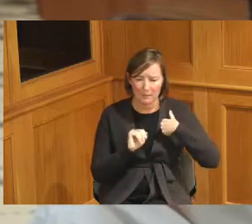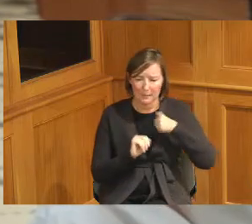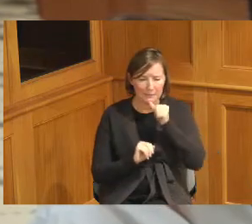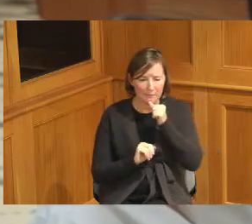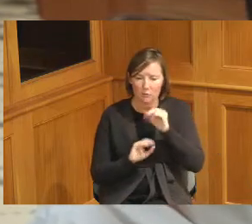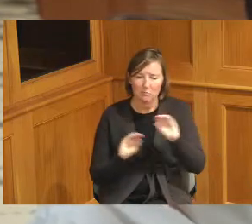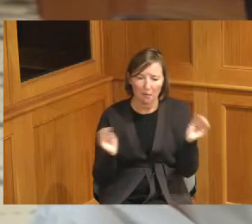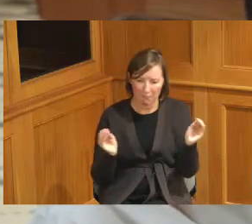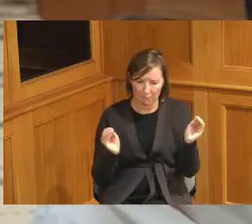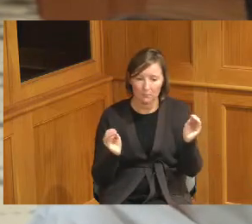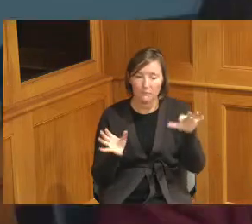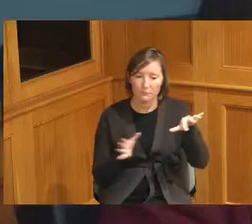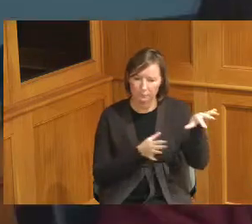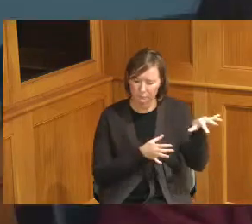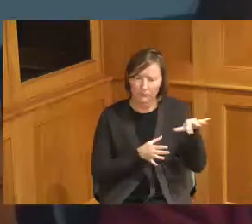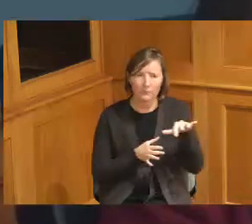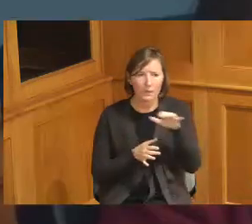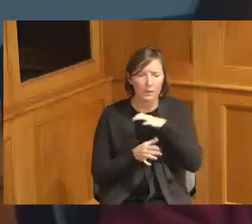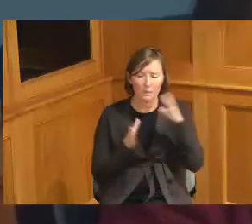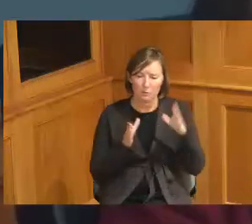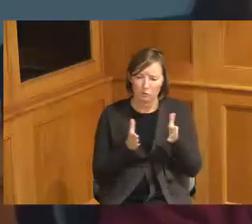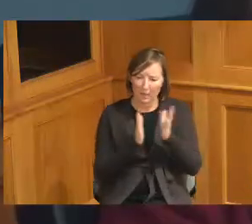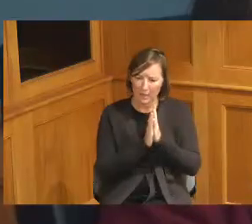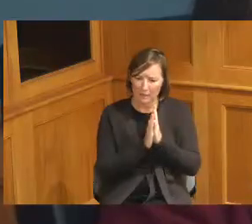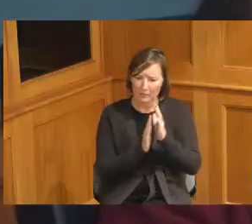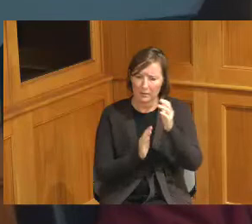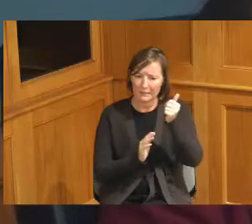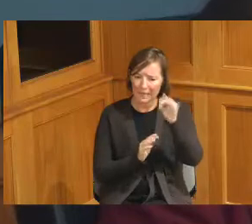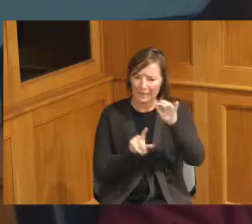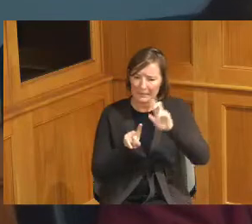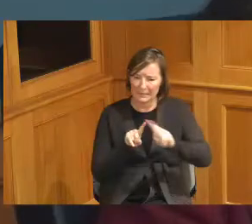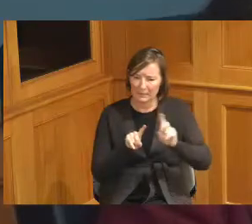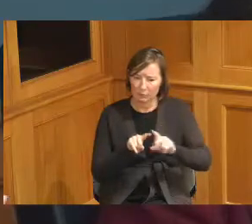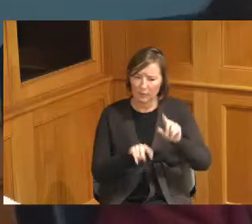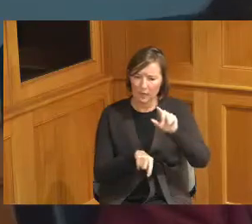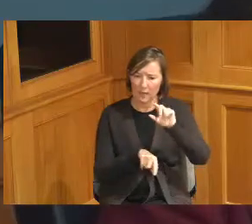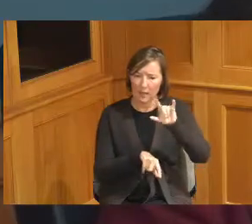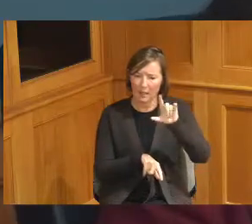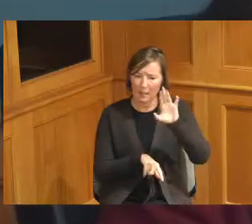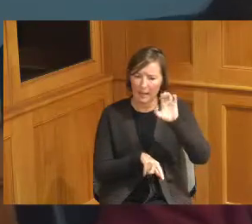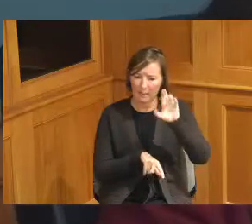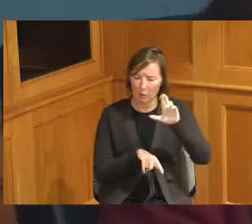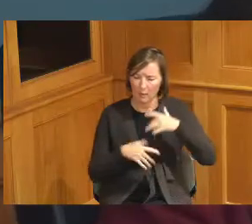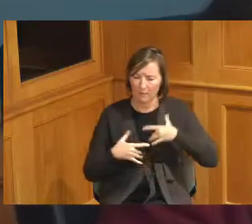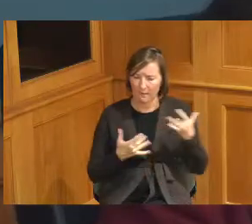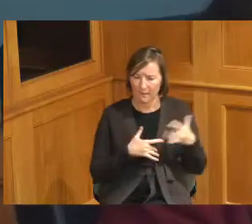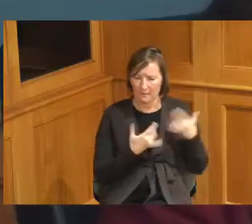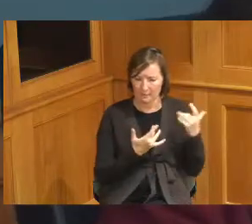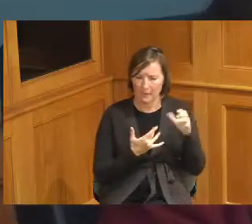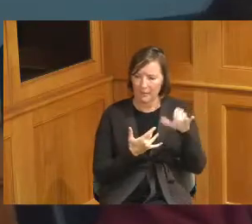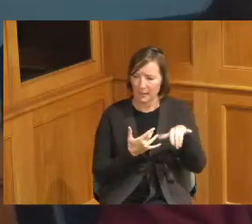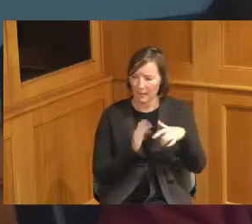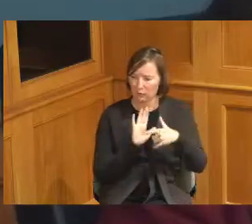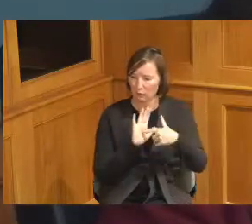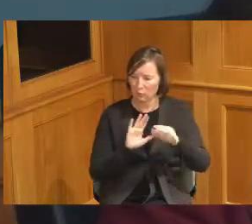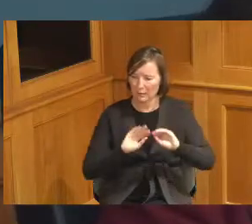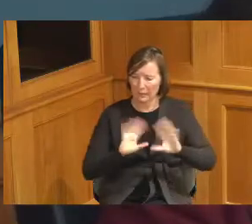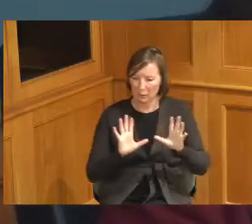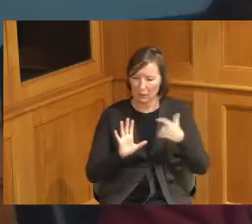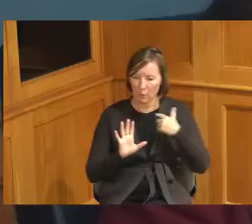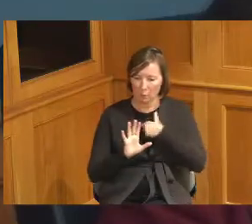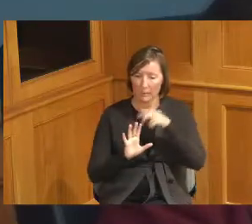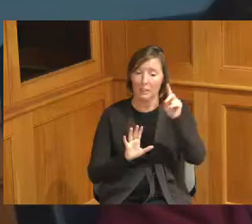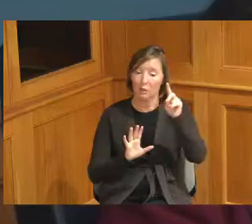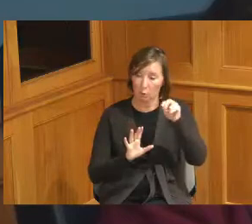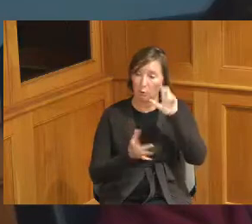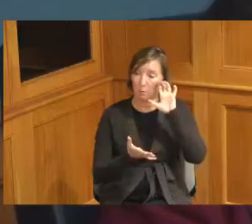And you mentioned about there are 19 labor agreements, 10 are under the board. it just speaks to the fact that we believe in